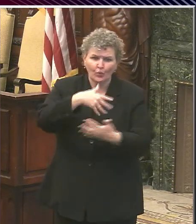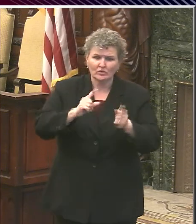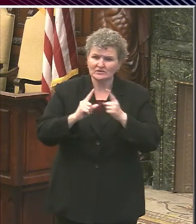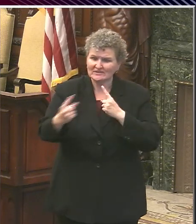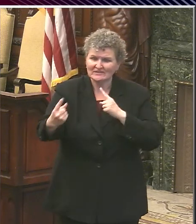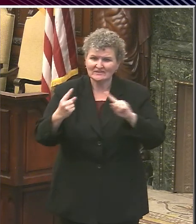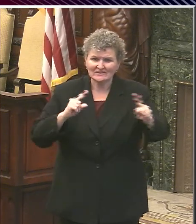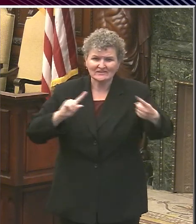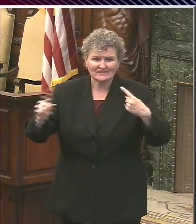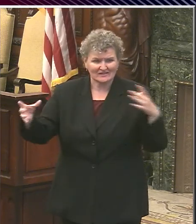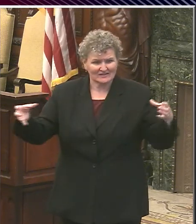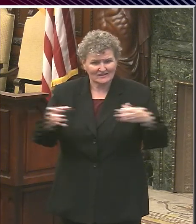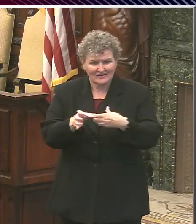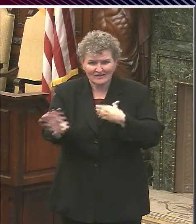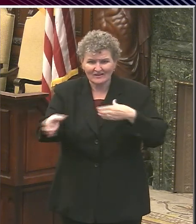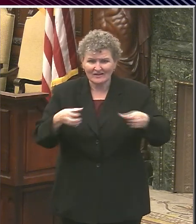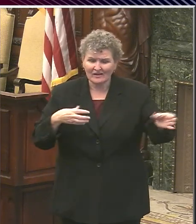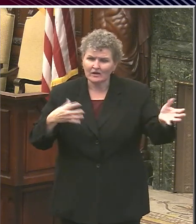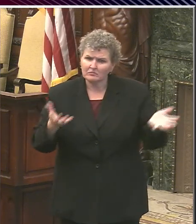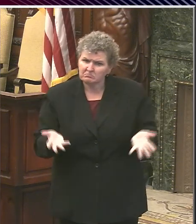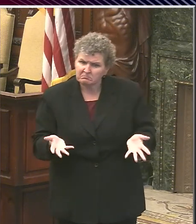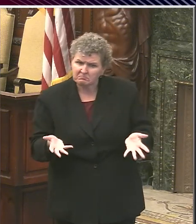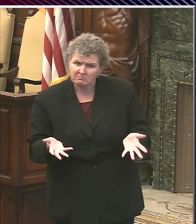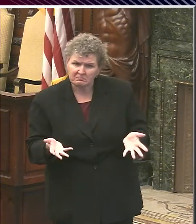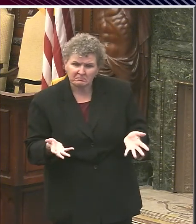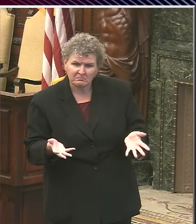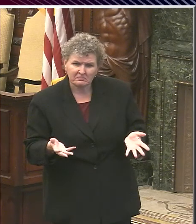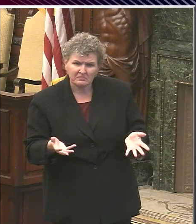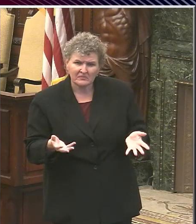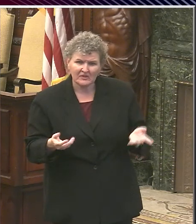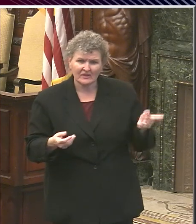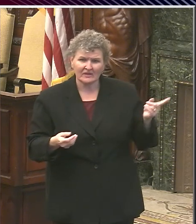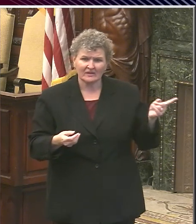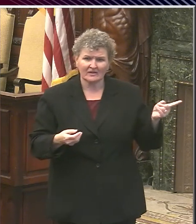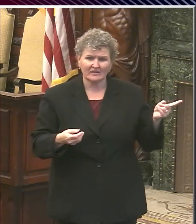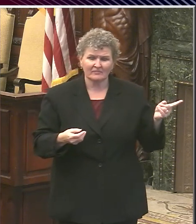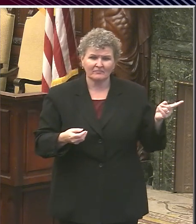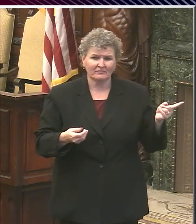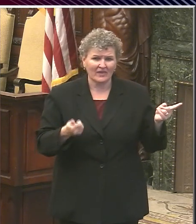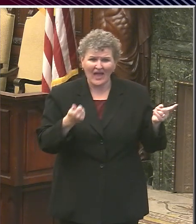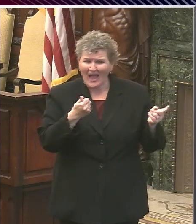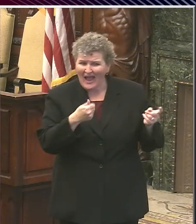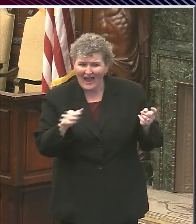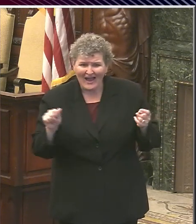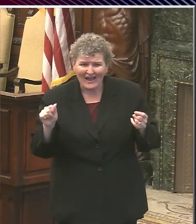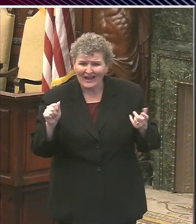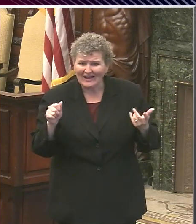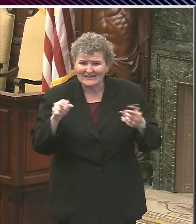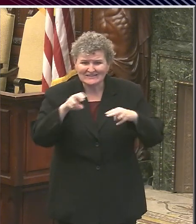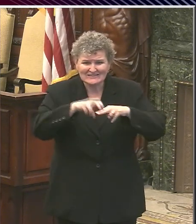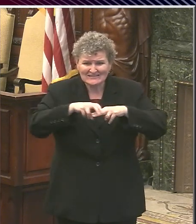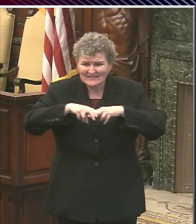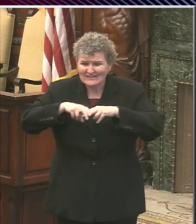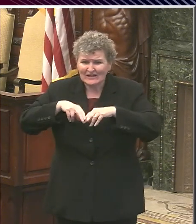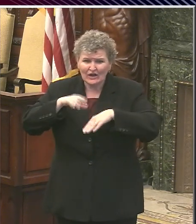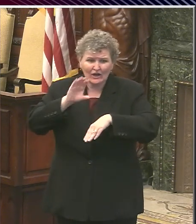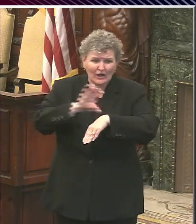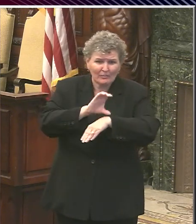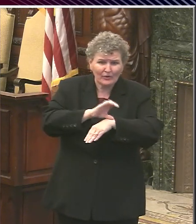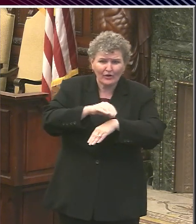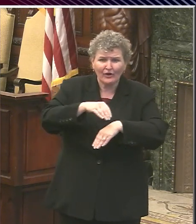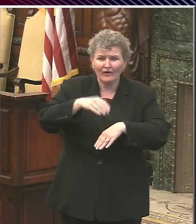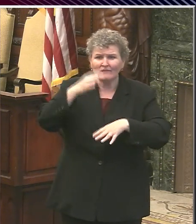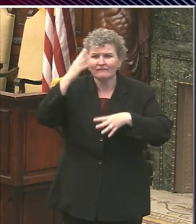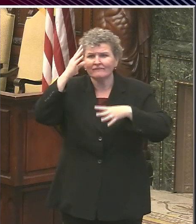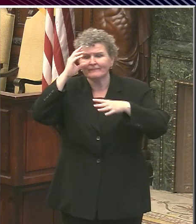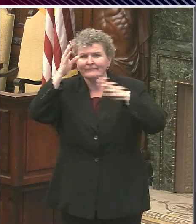If you're talking about esports, you mean people sitting at their computers. I'd rather have people go out for a walk or get some physical activity.